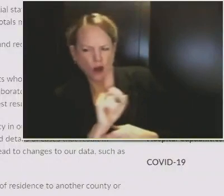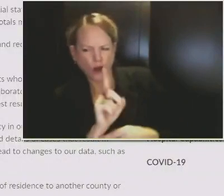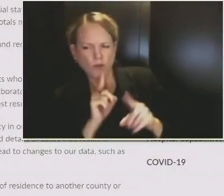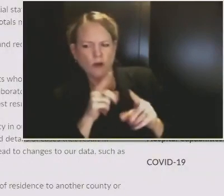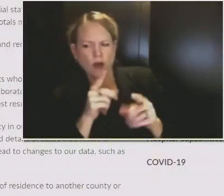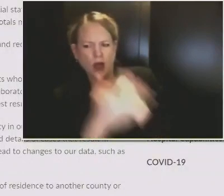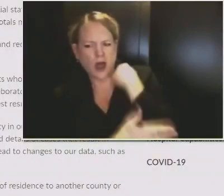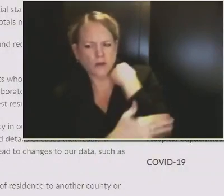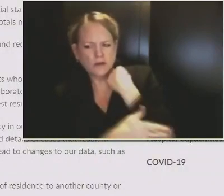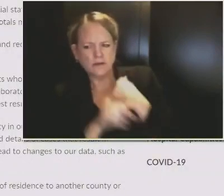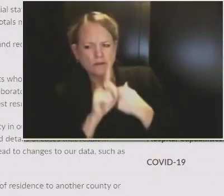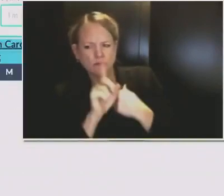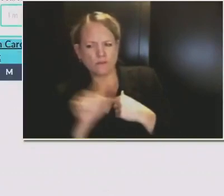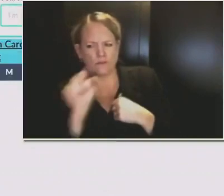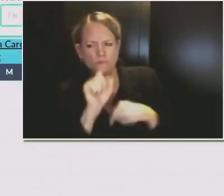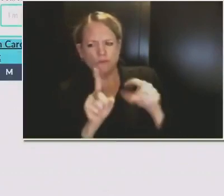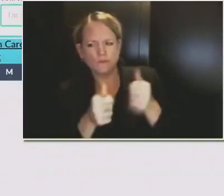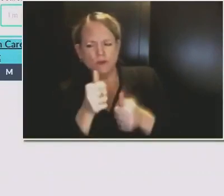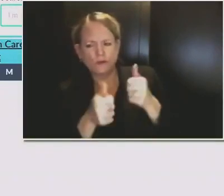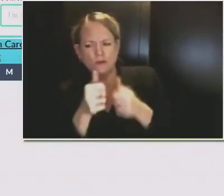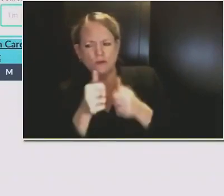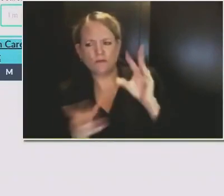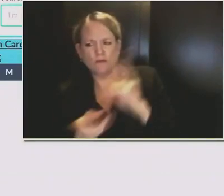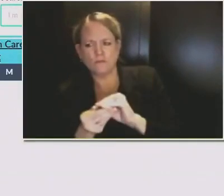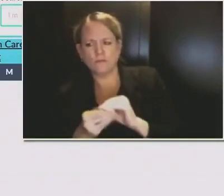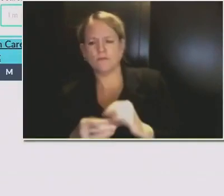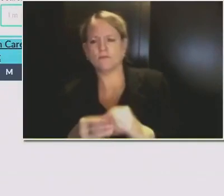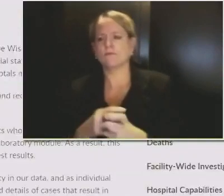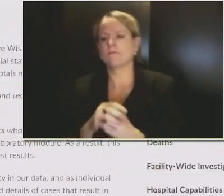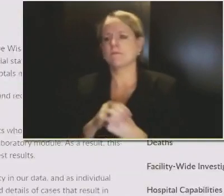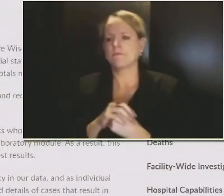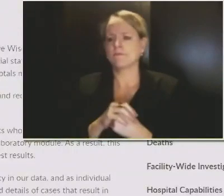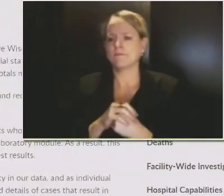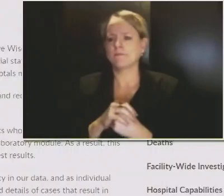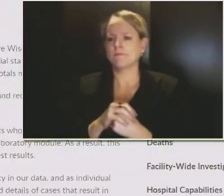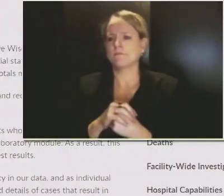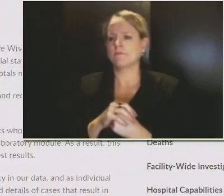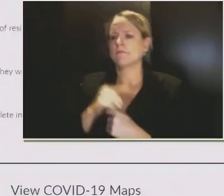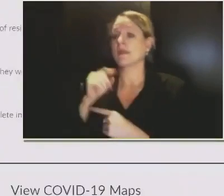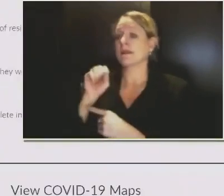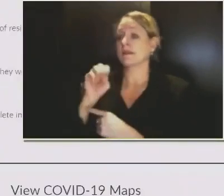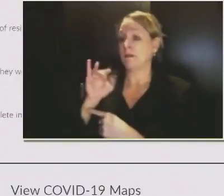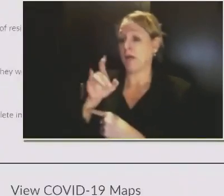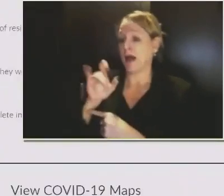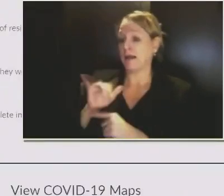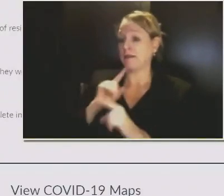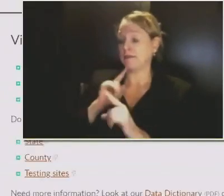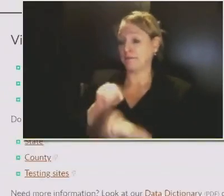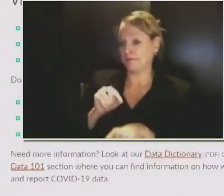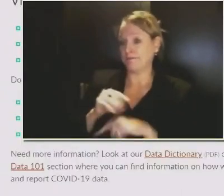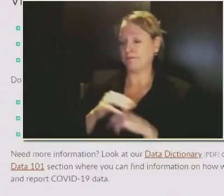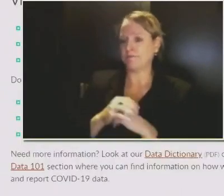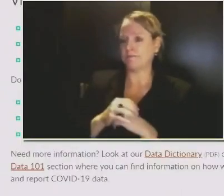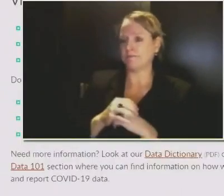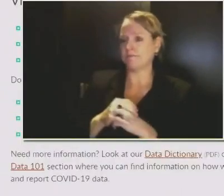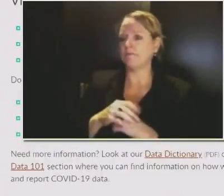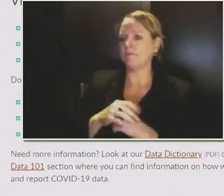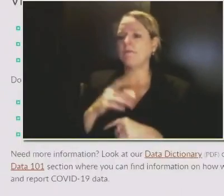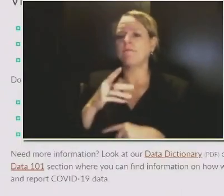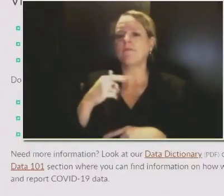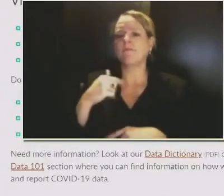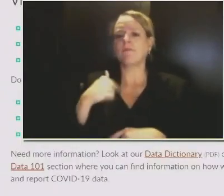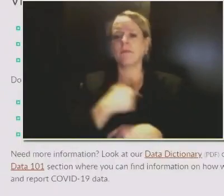of the information here listed we have maps, and then we also